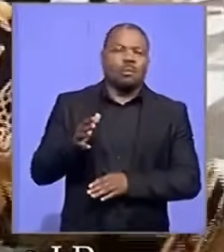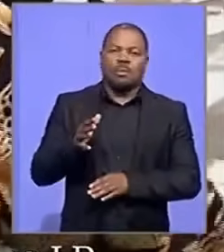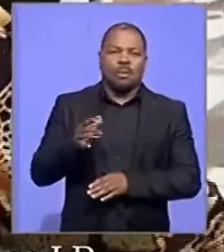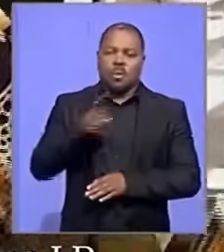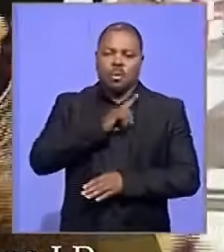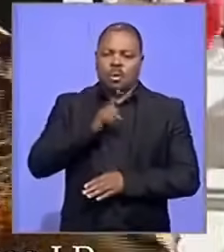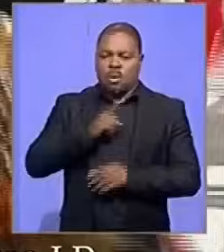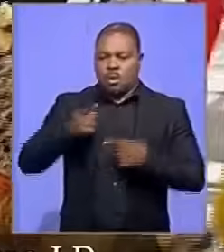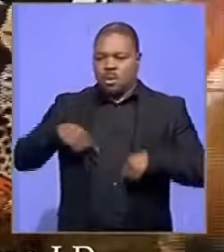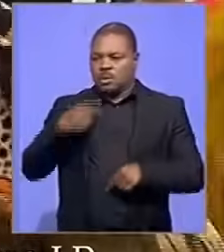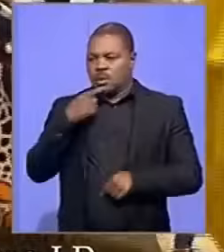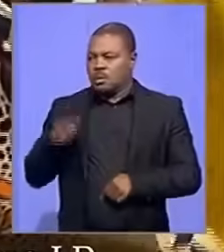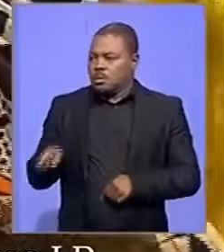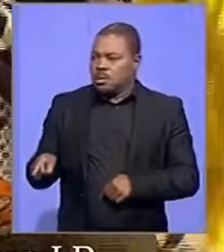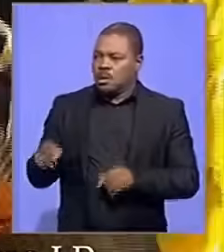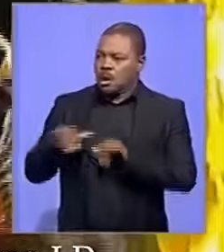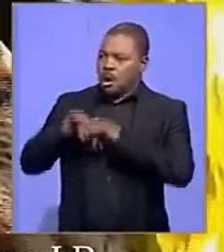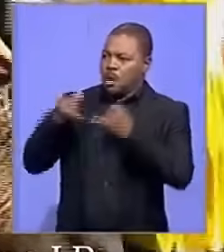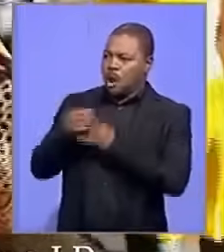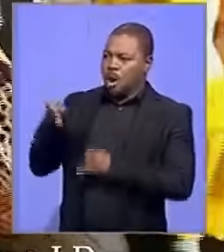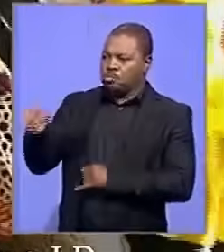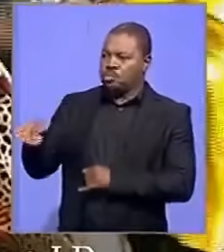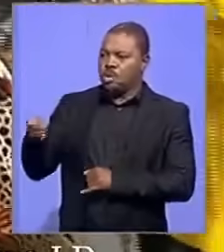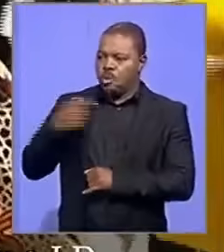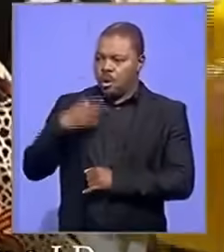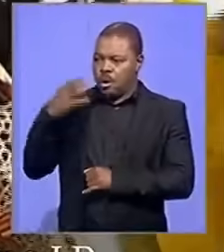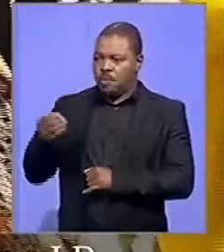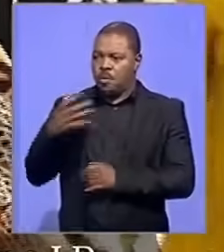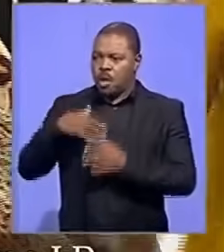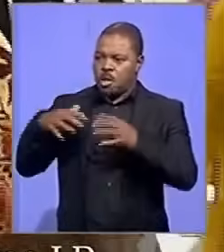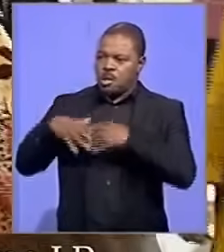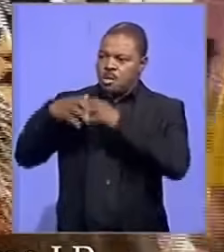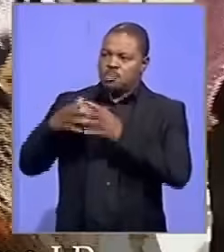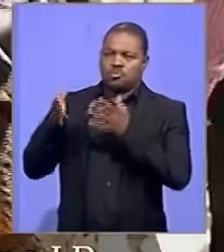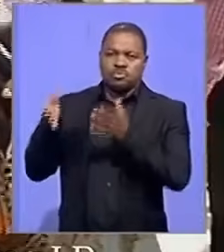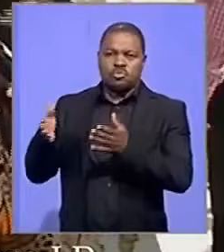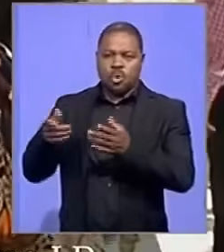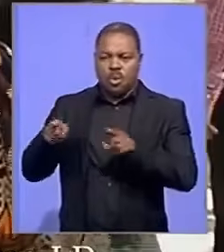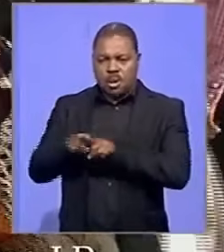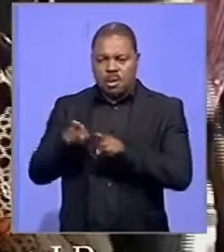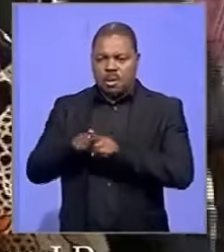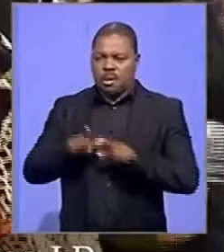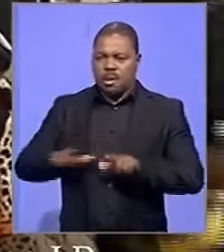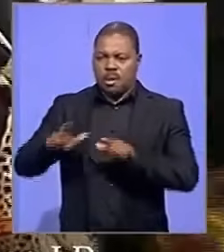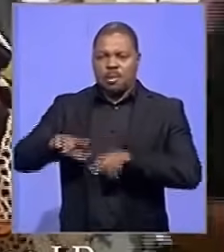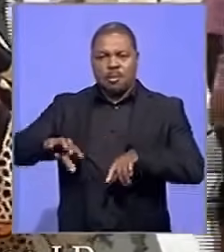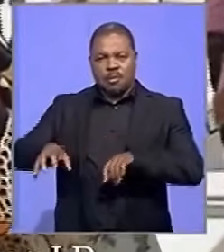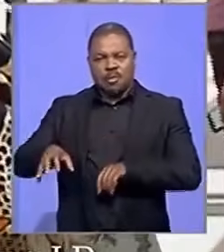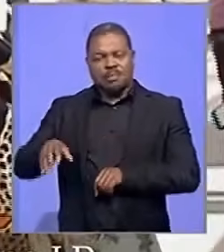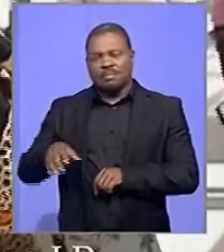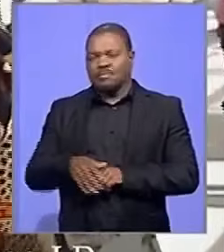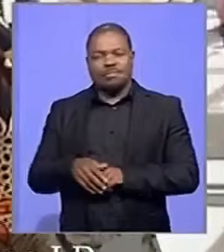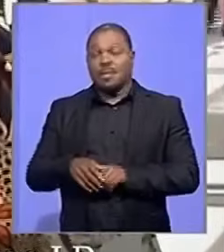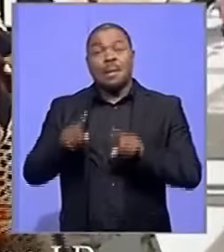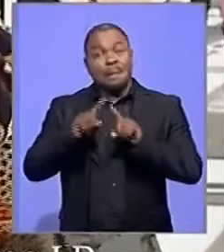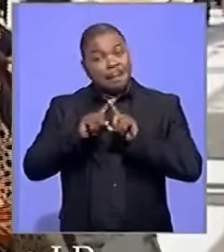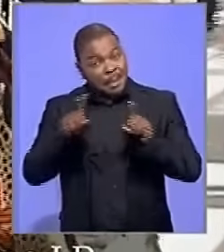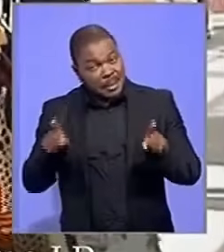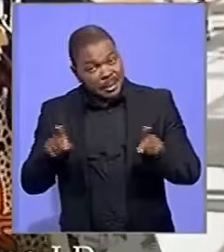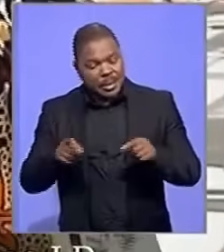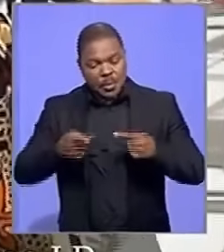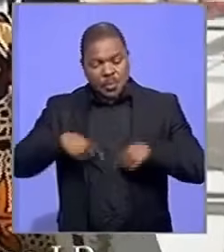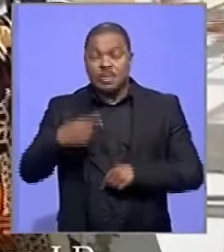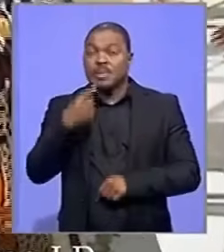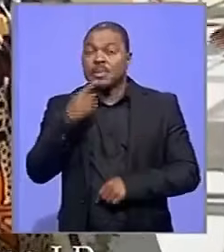we can't come and say this is the industry that we have established as the Limpopo province for jobs. But all what